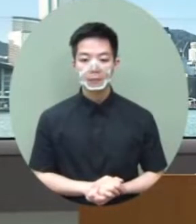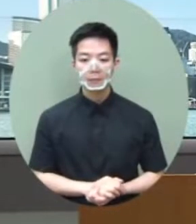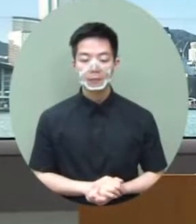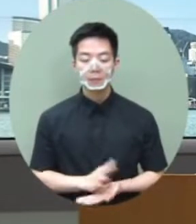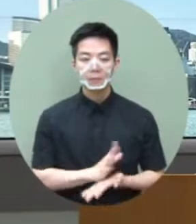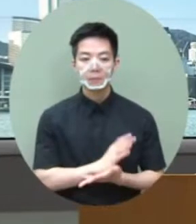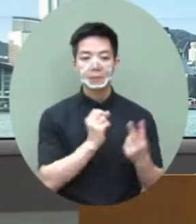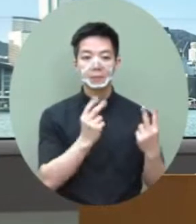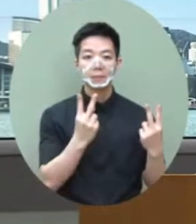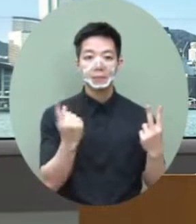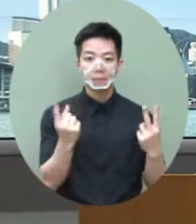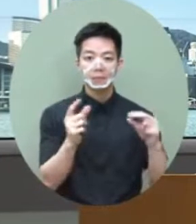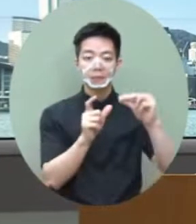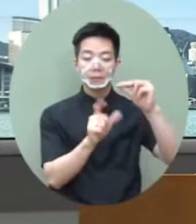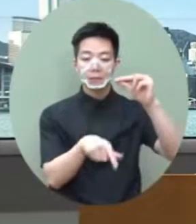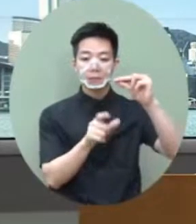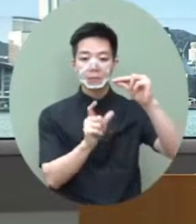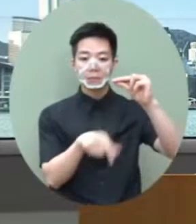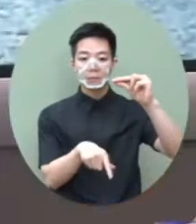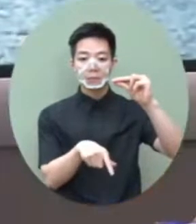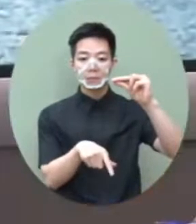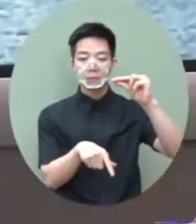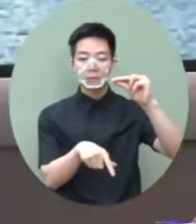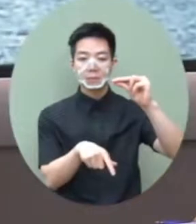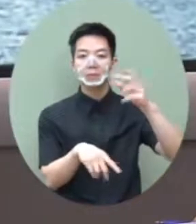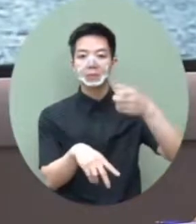This patient